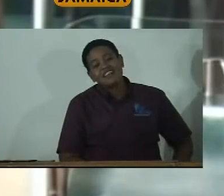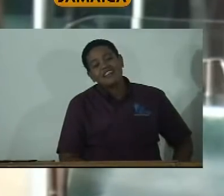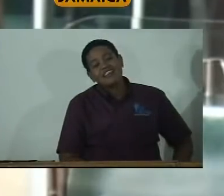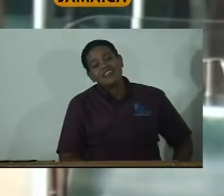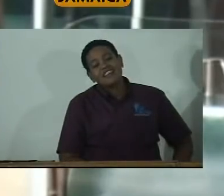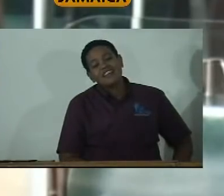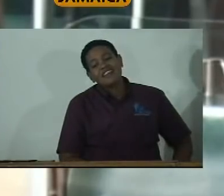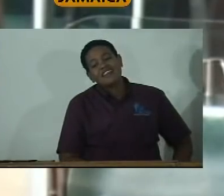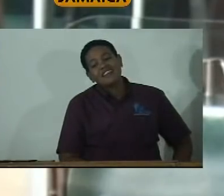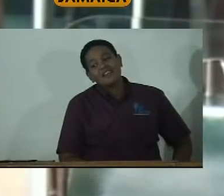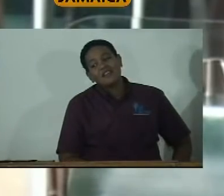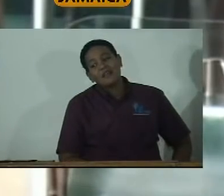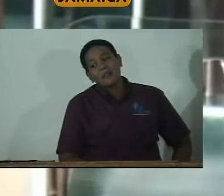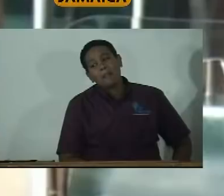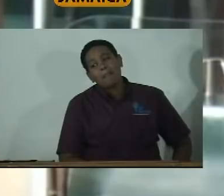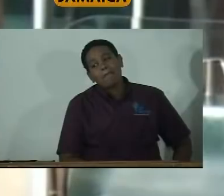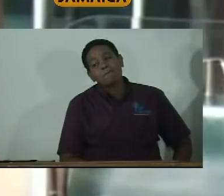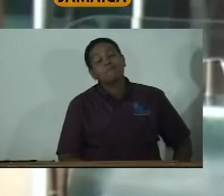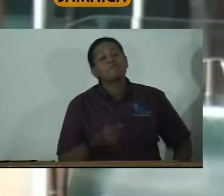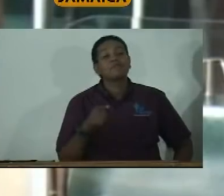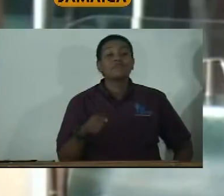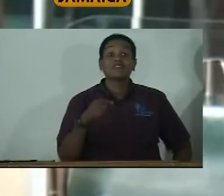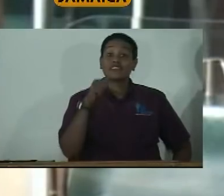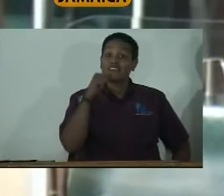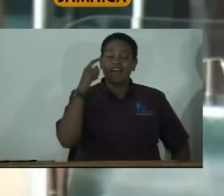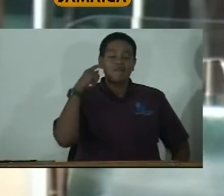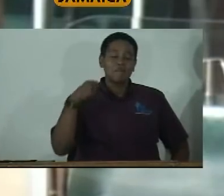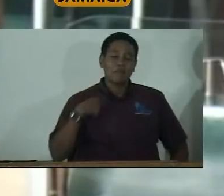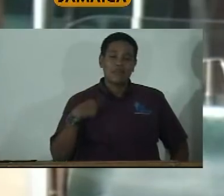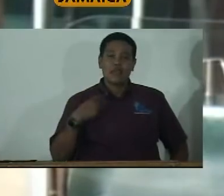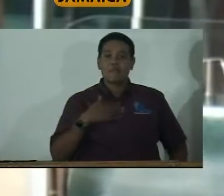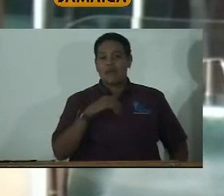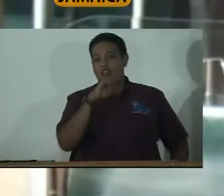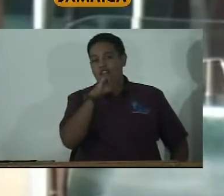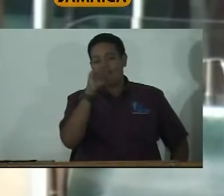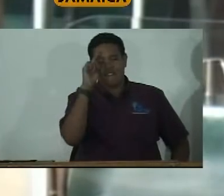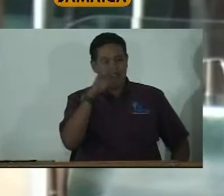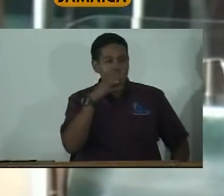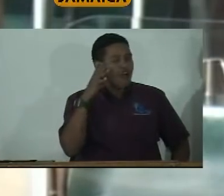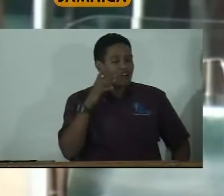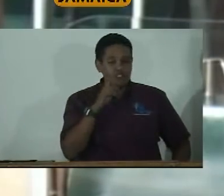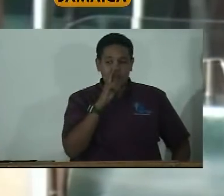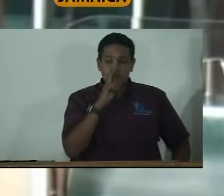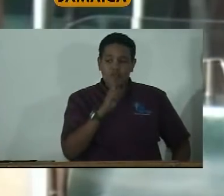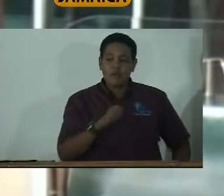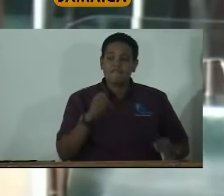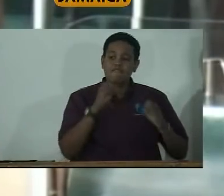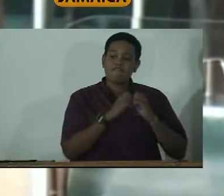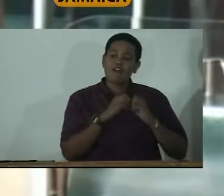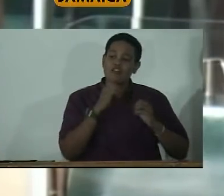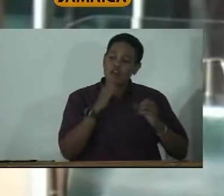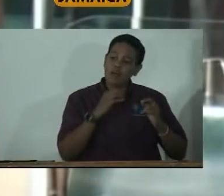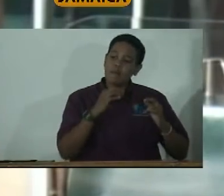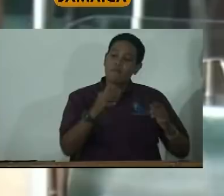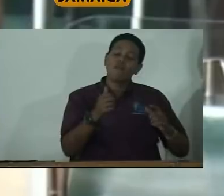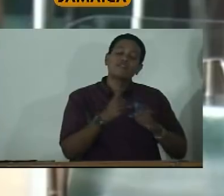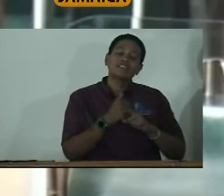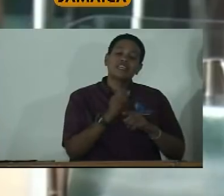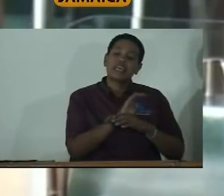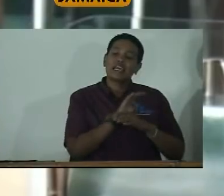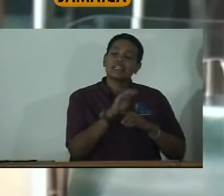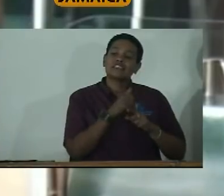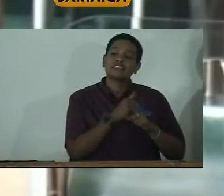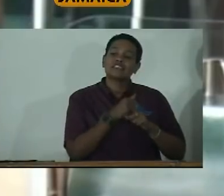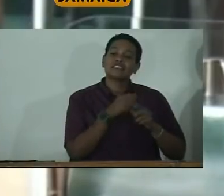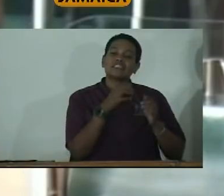But this bill is not about me and my love for agriculture. Instead, it is about further moving the industry, the